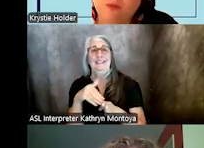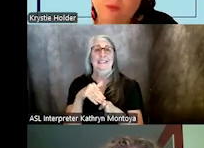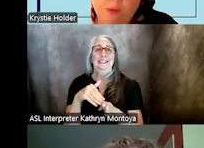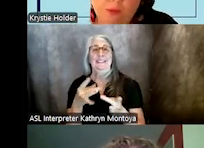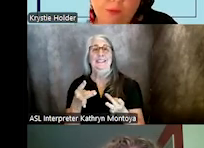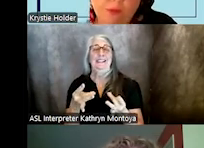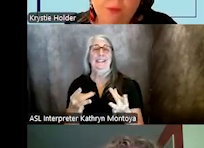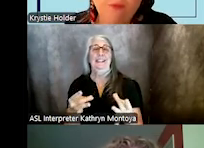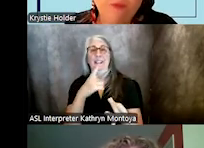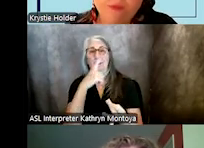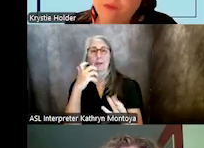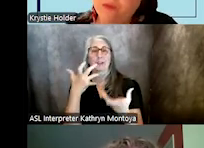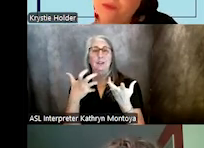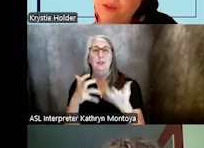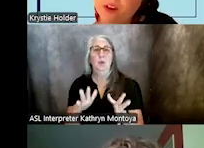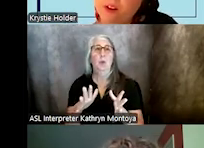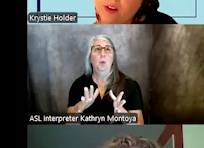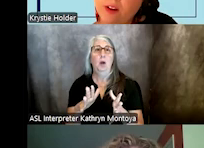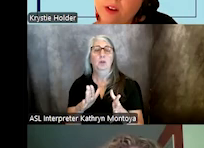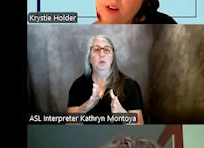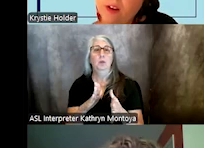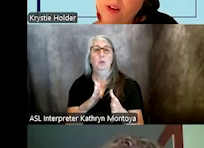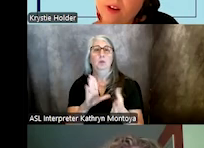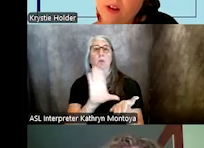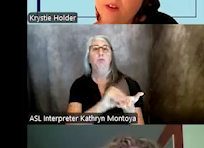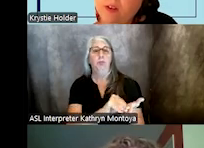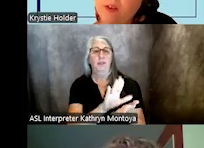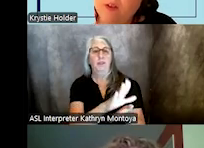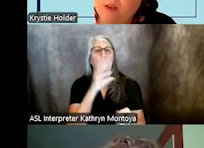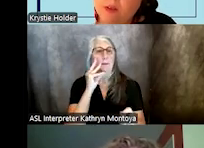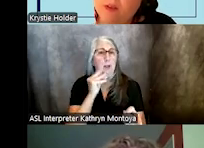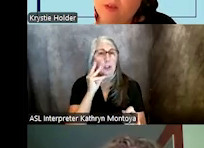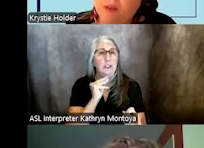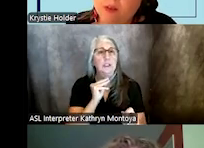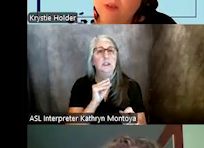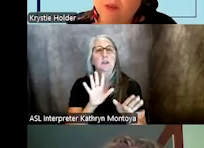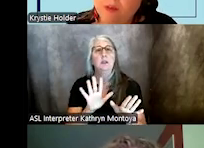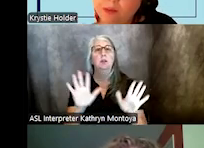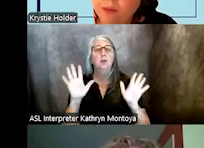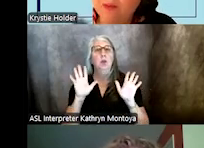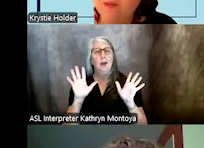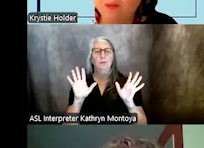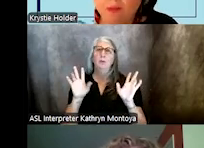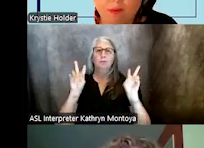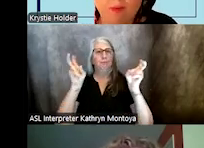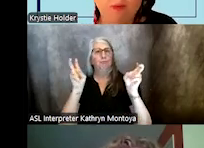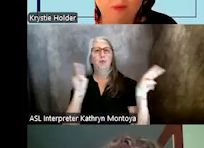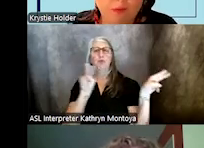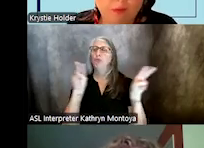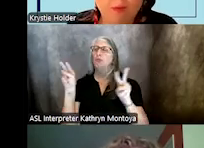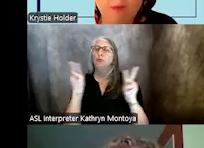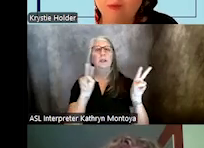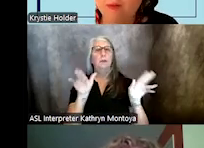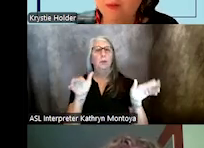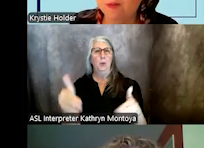like silence somebody's experience. It takes a lot of like reading the room. Like for